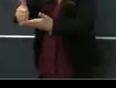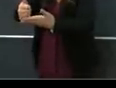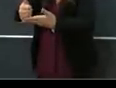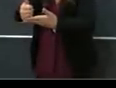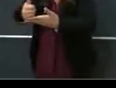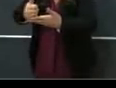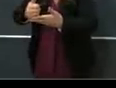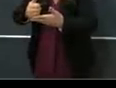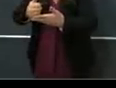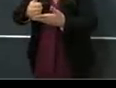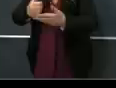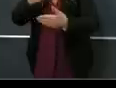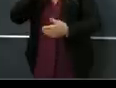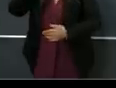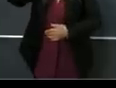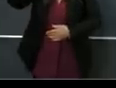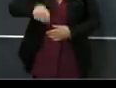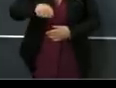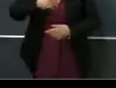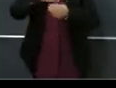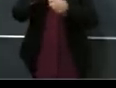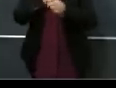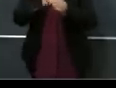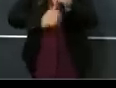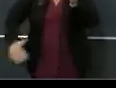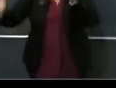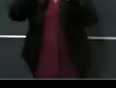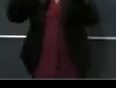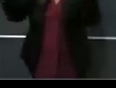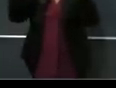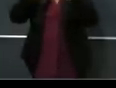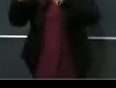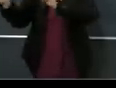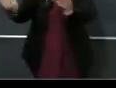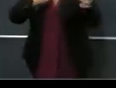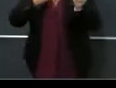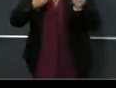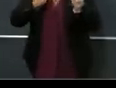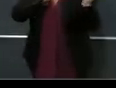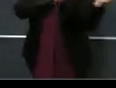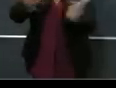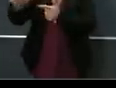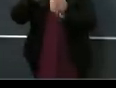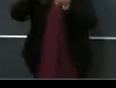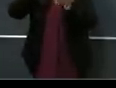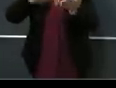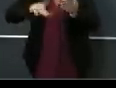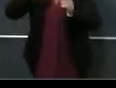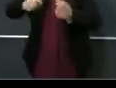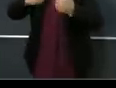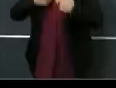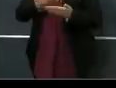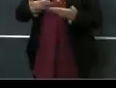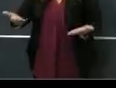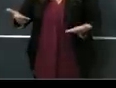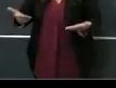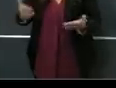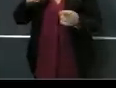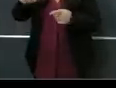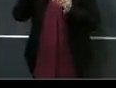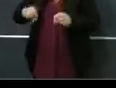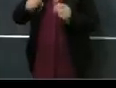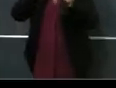for all close the digital divide and make sure that all of our students have the tools that enhance their